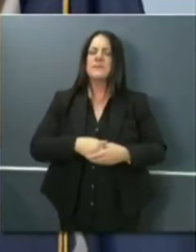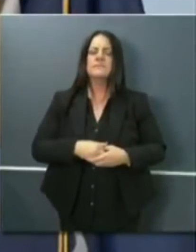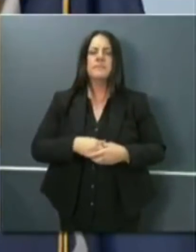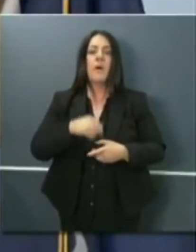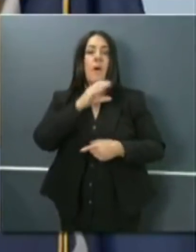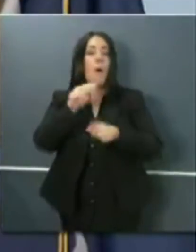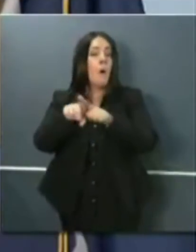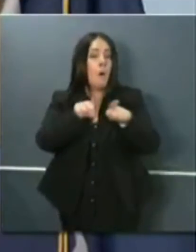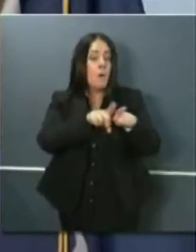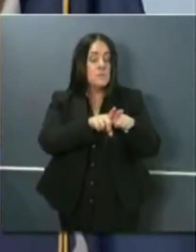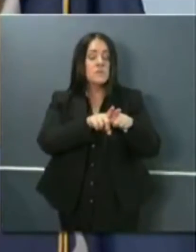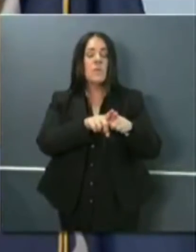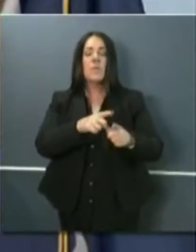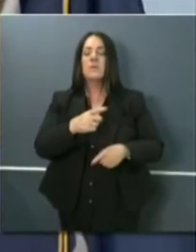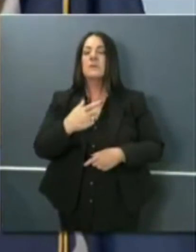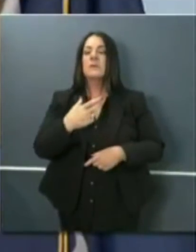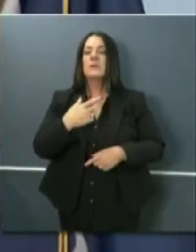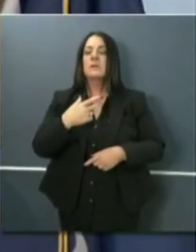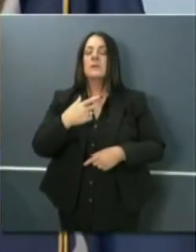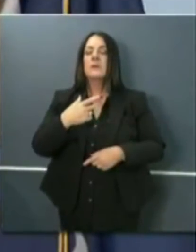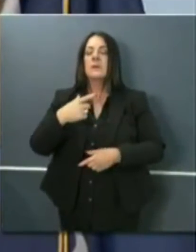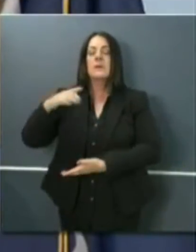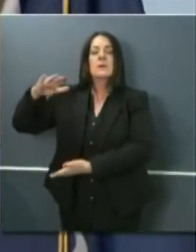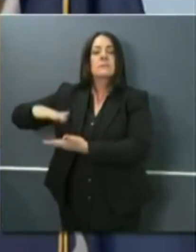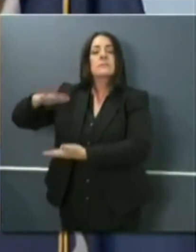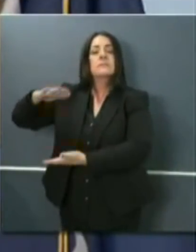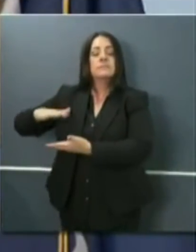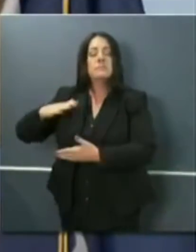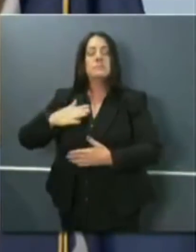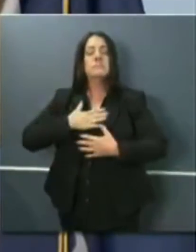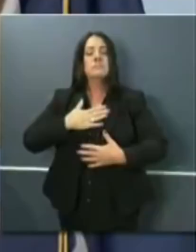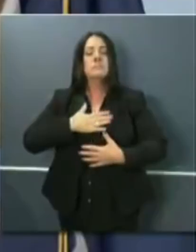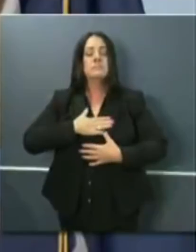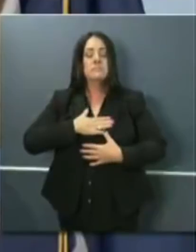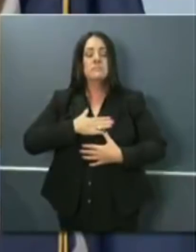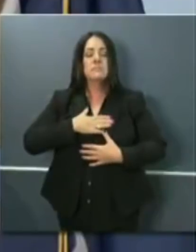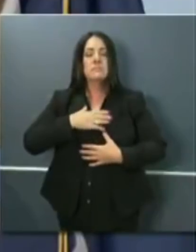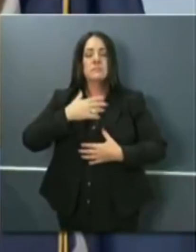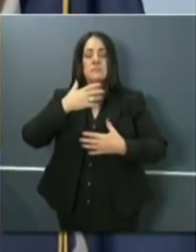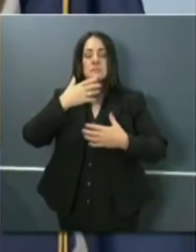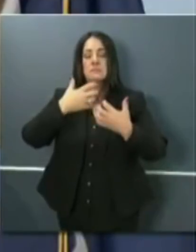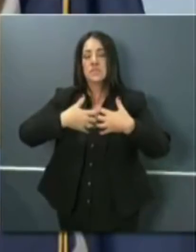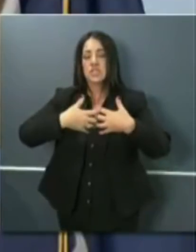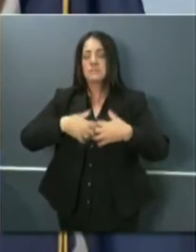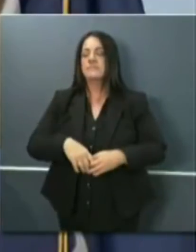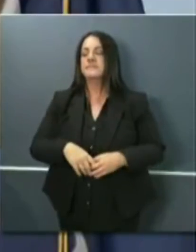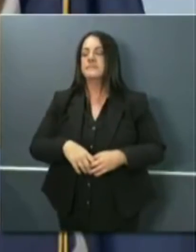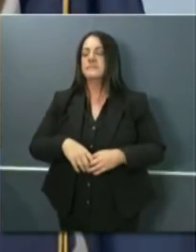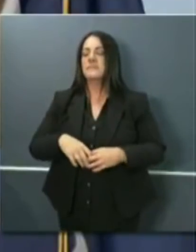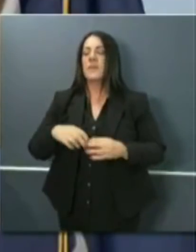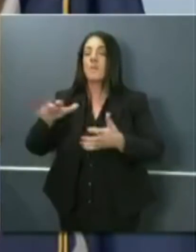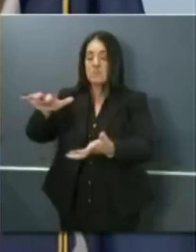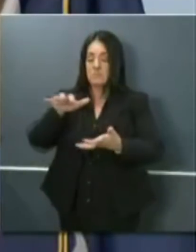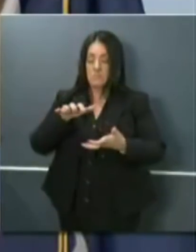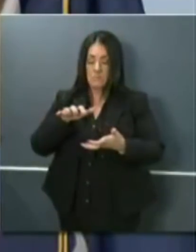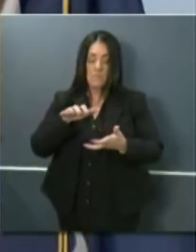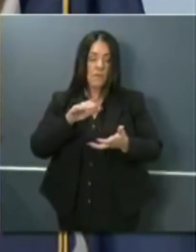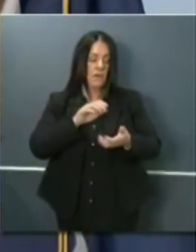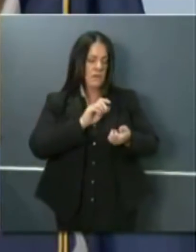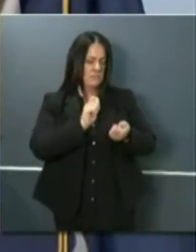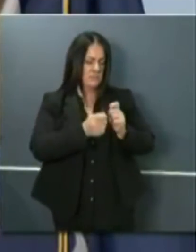ventilators into Bloom Energy for refurbishing and reconfiguration. I'm very pleased